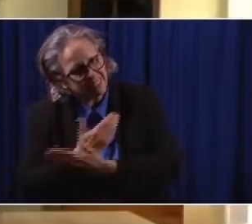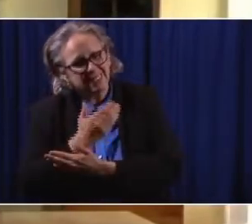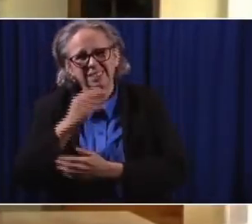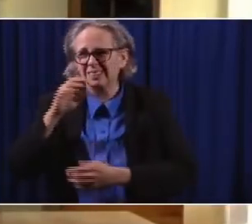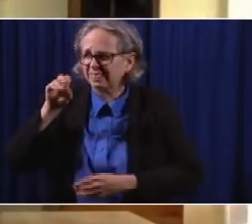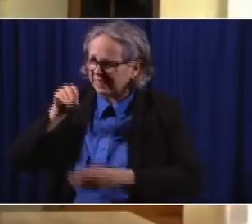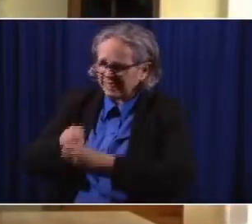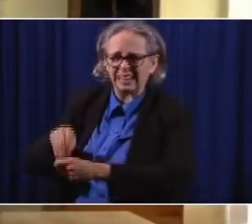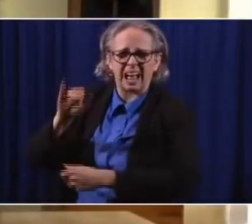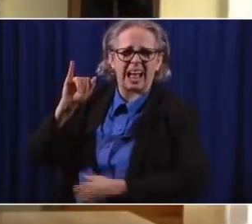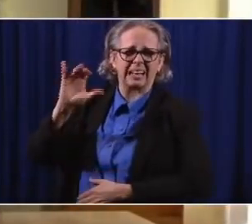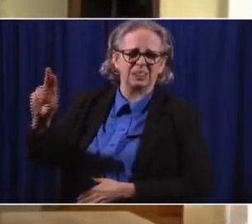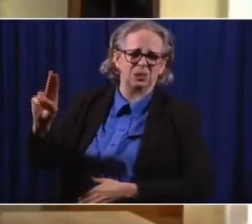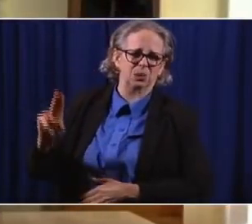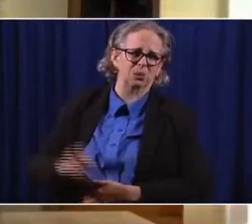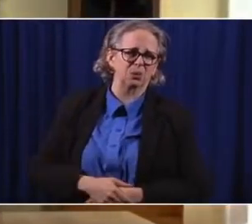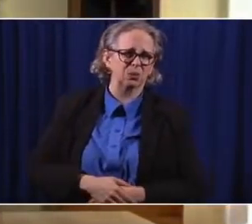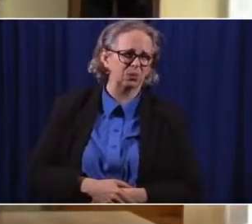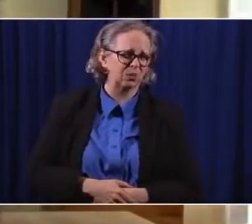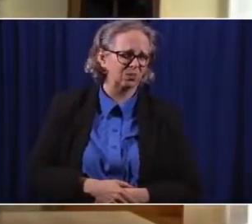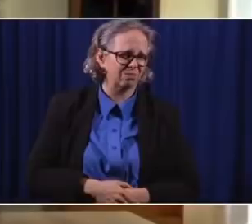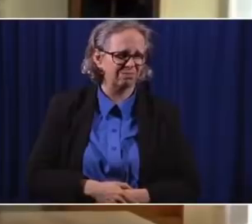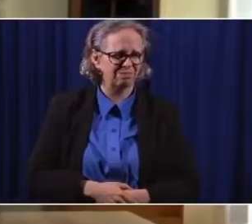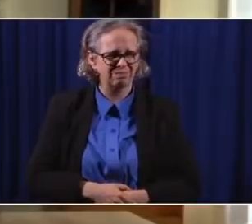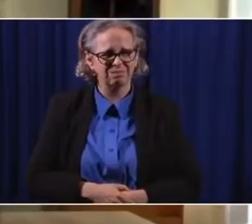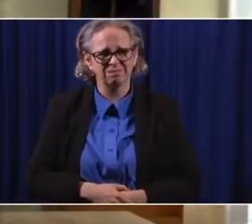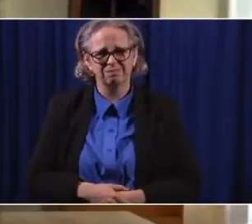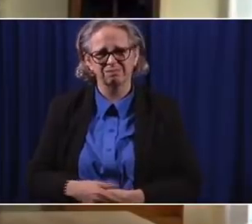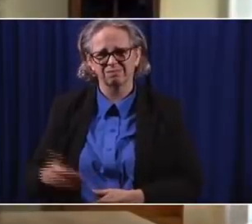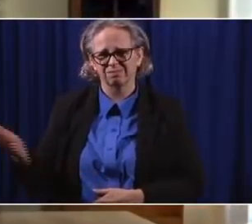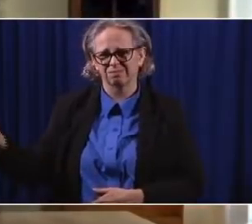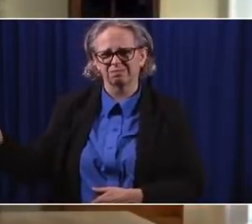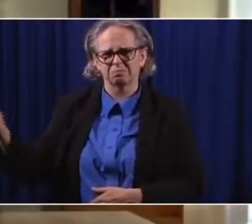our hospitalization slide and look at that for a moment.